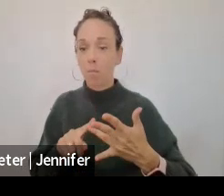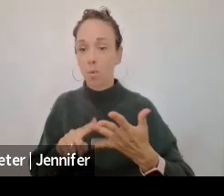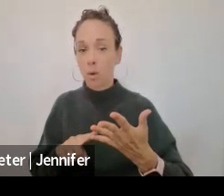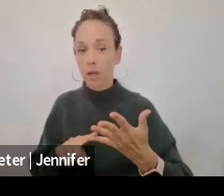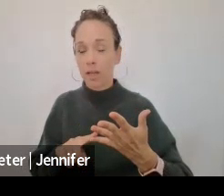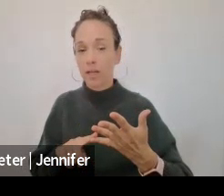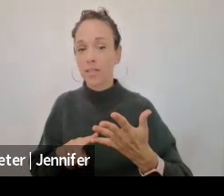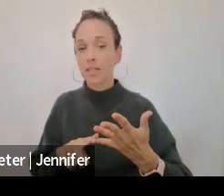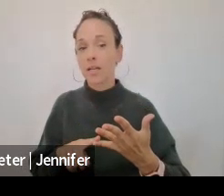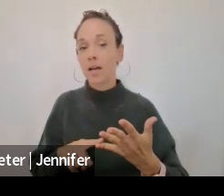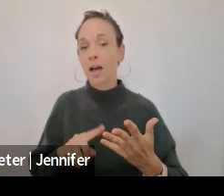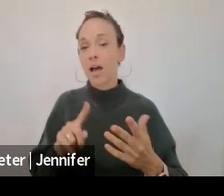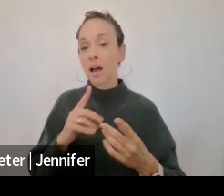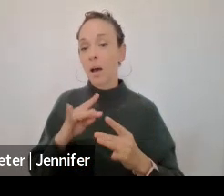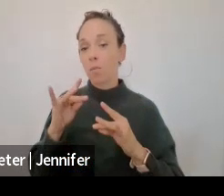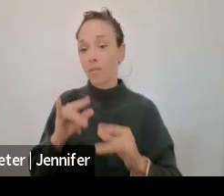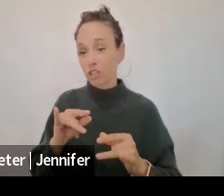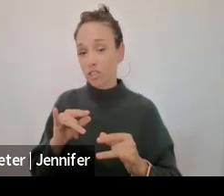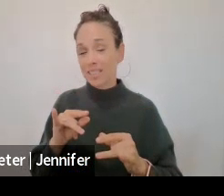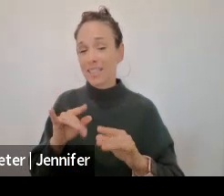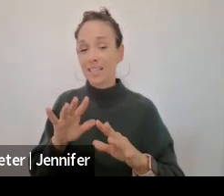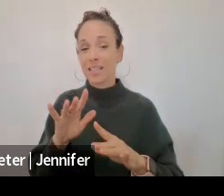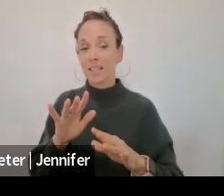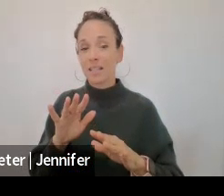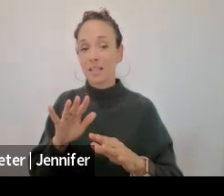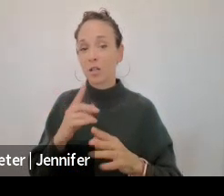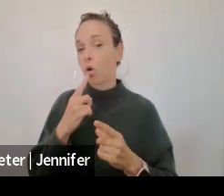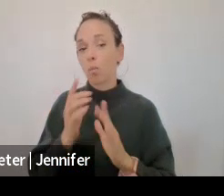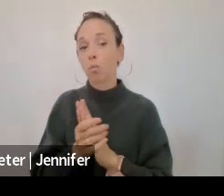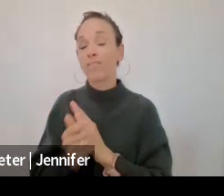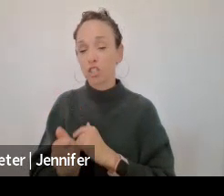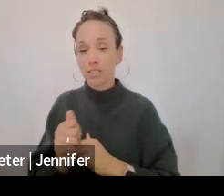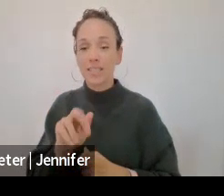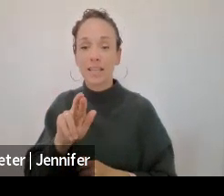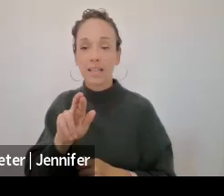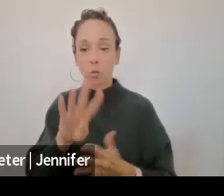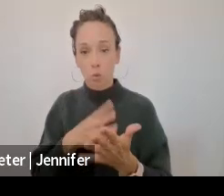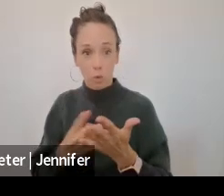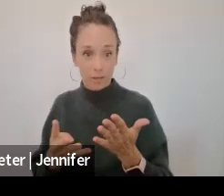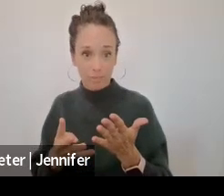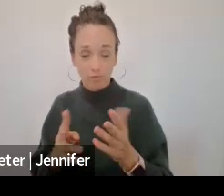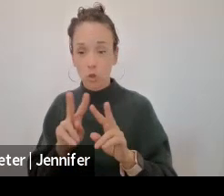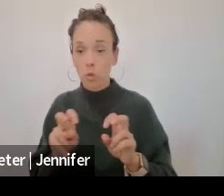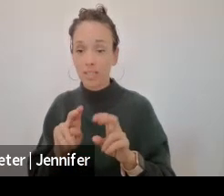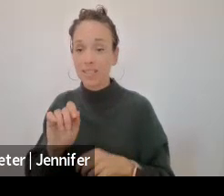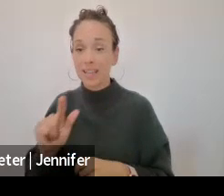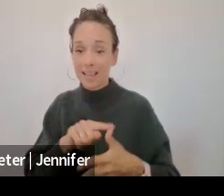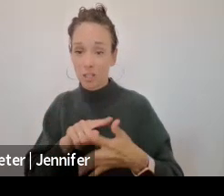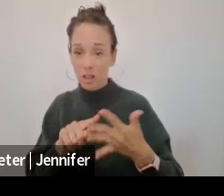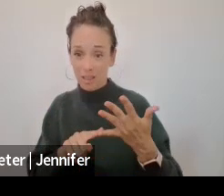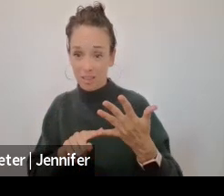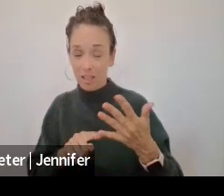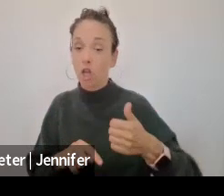rubric in order to assess each of those CASEL areas, each of those CASEL competencies. 3 of the levels,